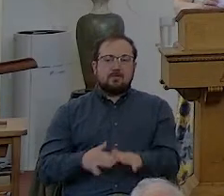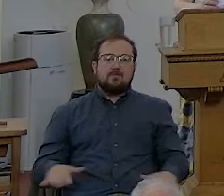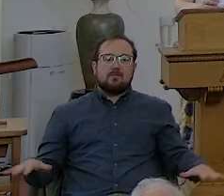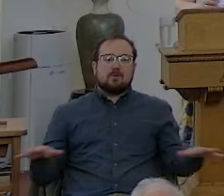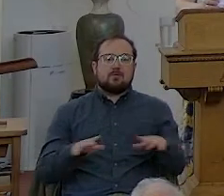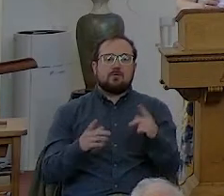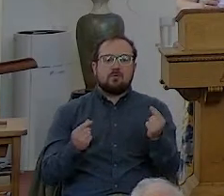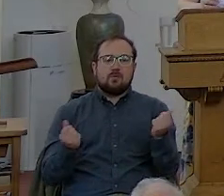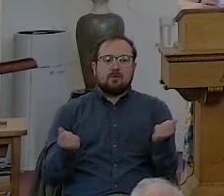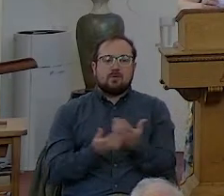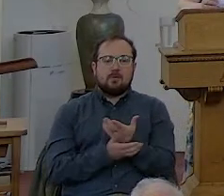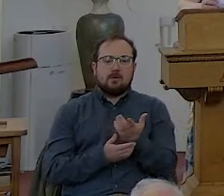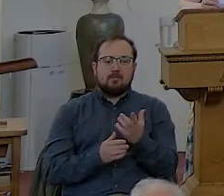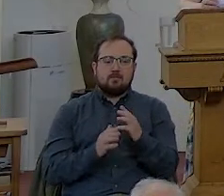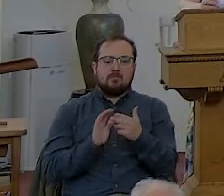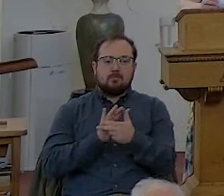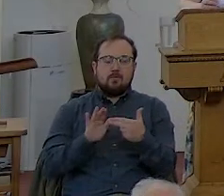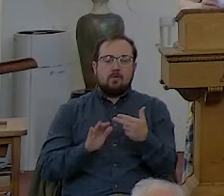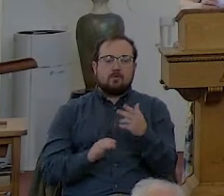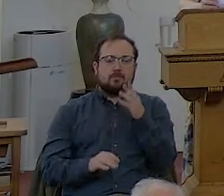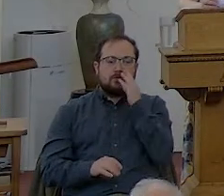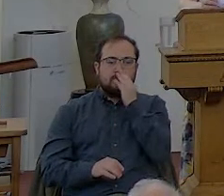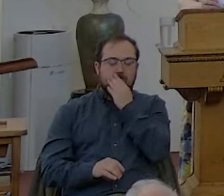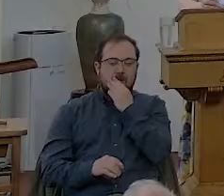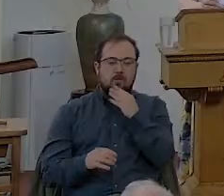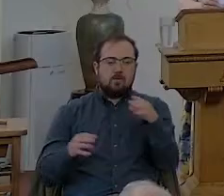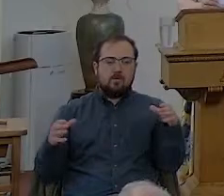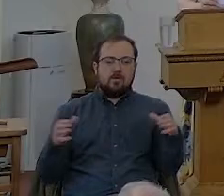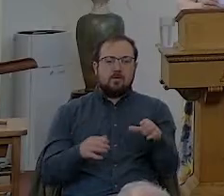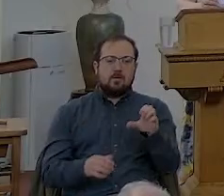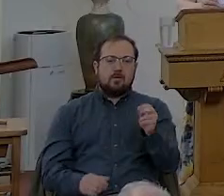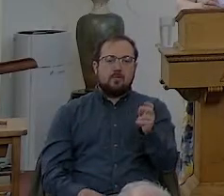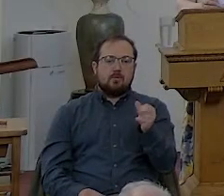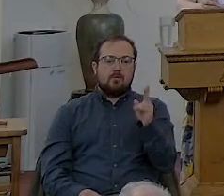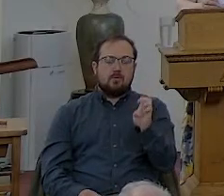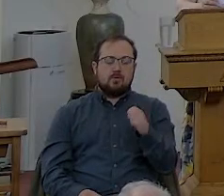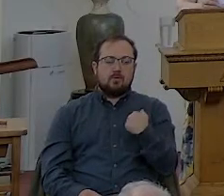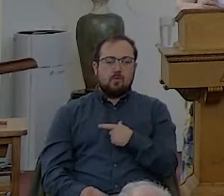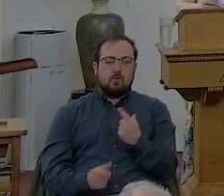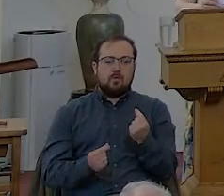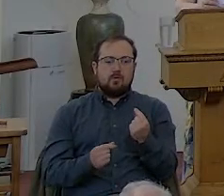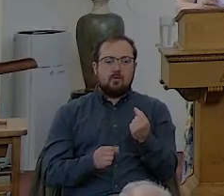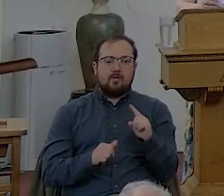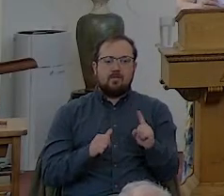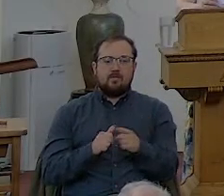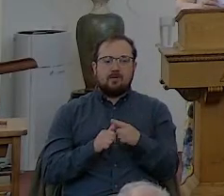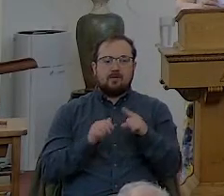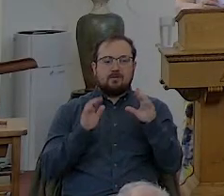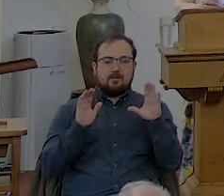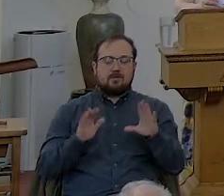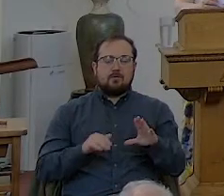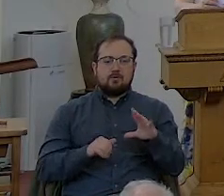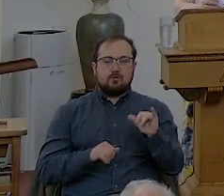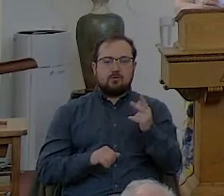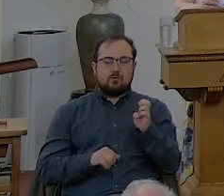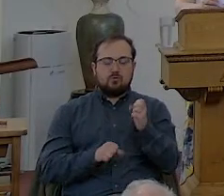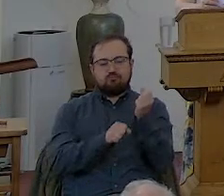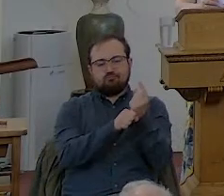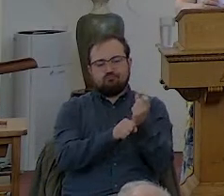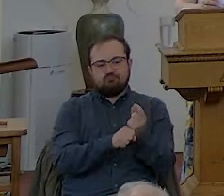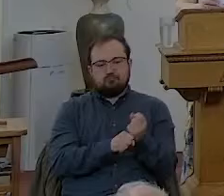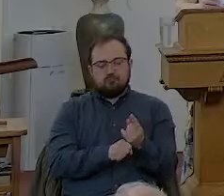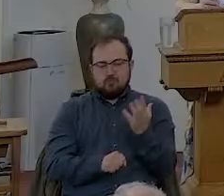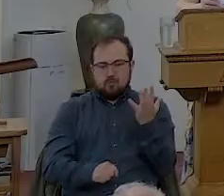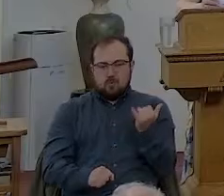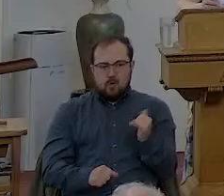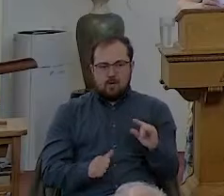something that's called the Flower Communion. We do it annually on the first Sunday in June because the first